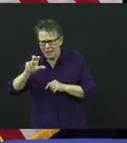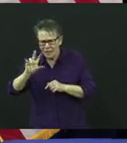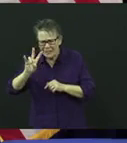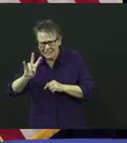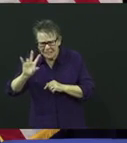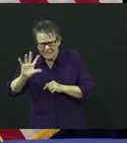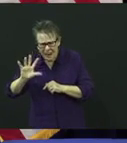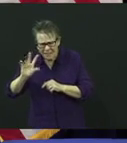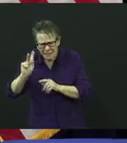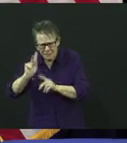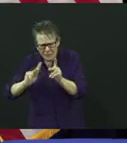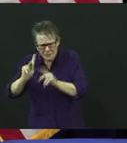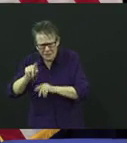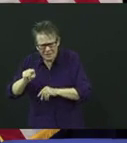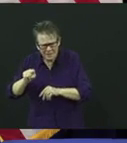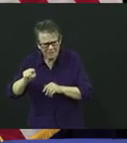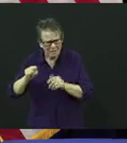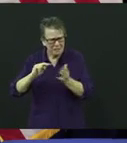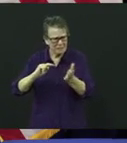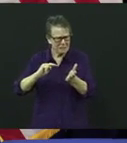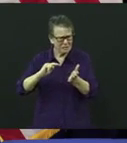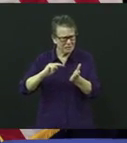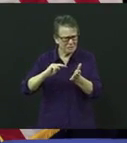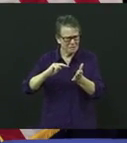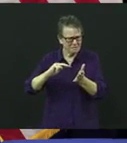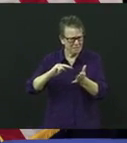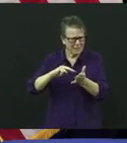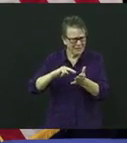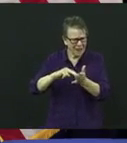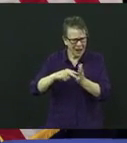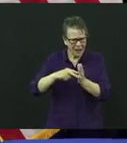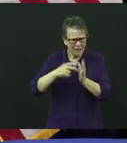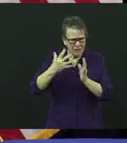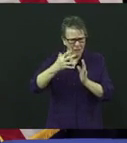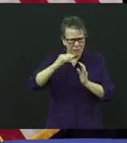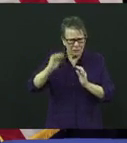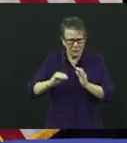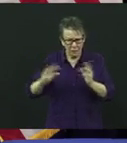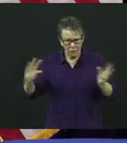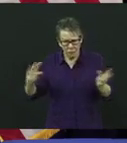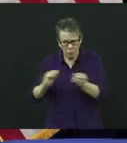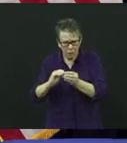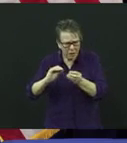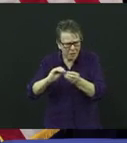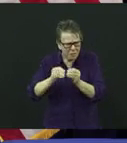Secondly, is it fair to say, and Dr. Lifshitz, I'd love you to disagree with me here,